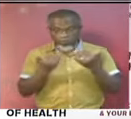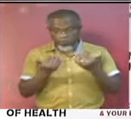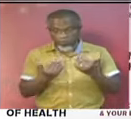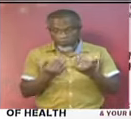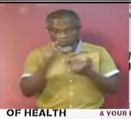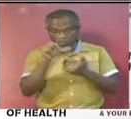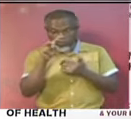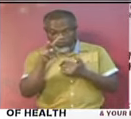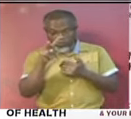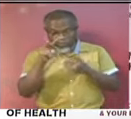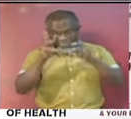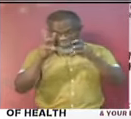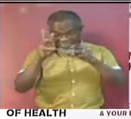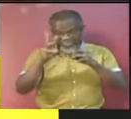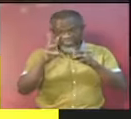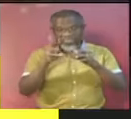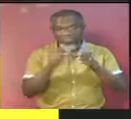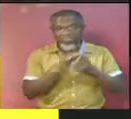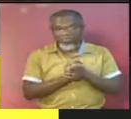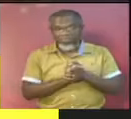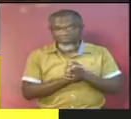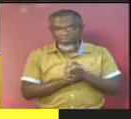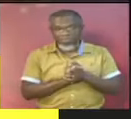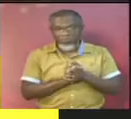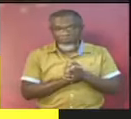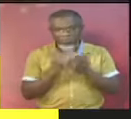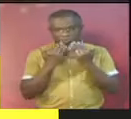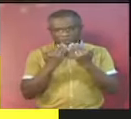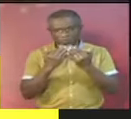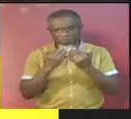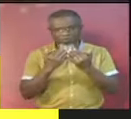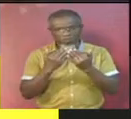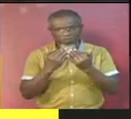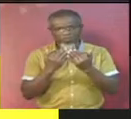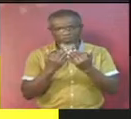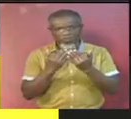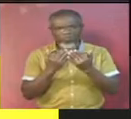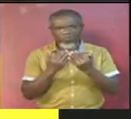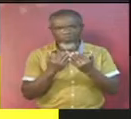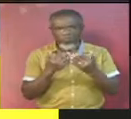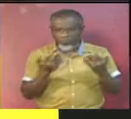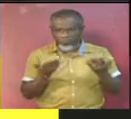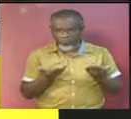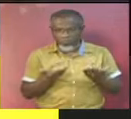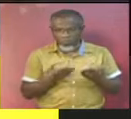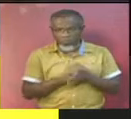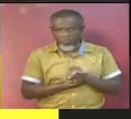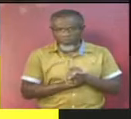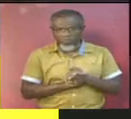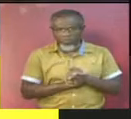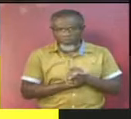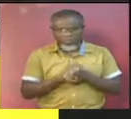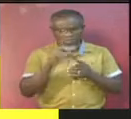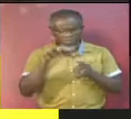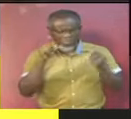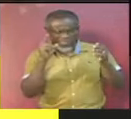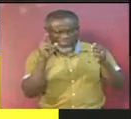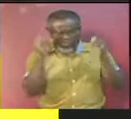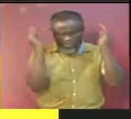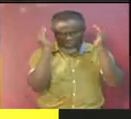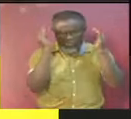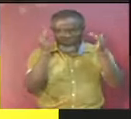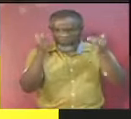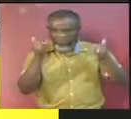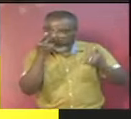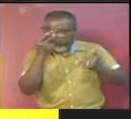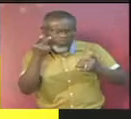Okay. TV6, thank you for the opportunity to join you all once again. Dr. Hines, in the height of the recent wave, let's